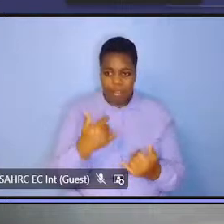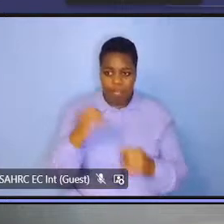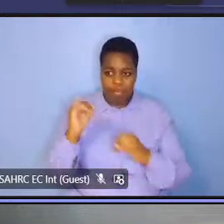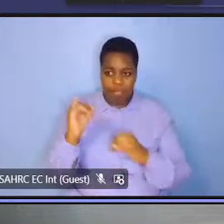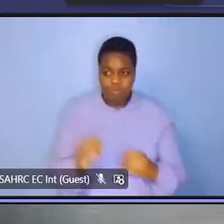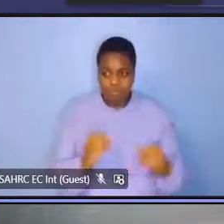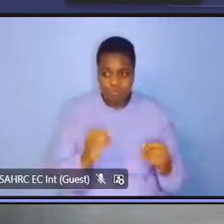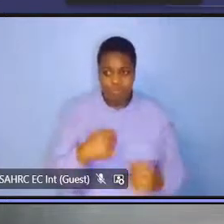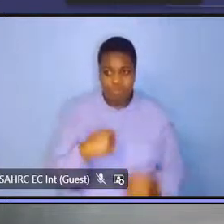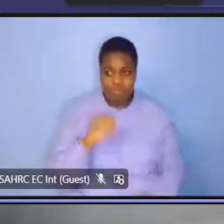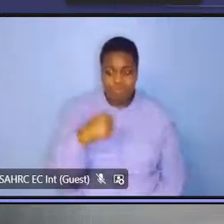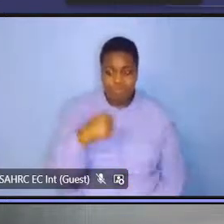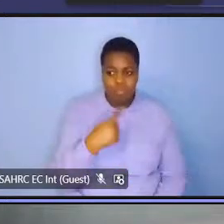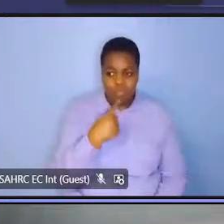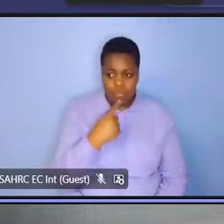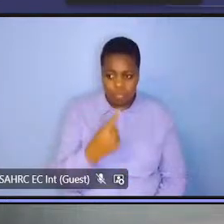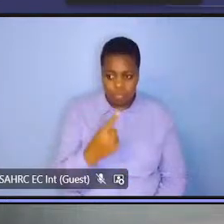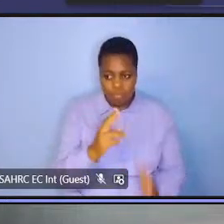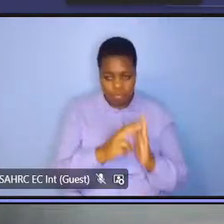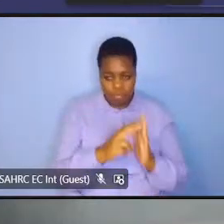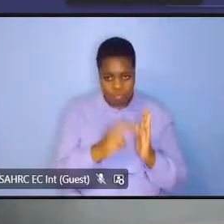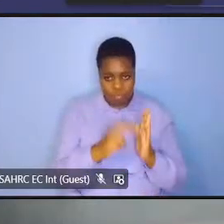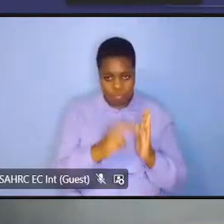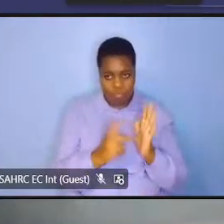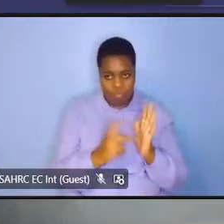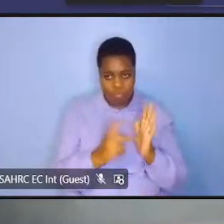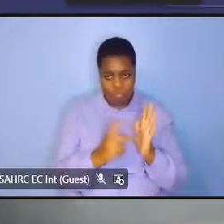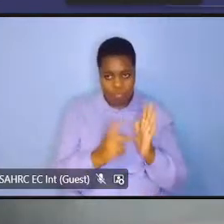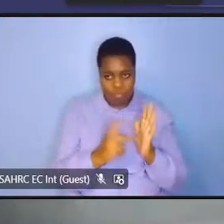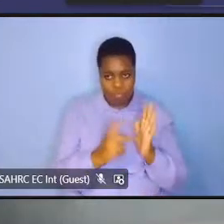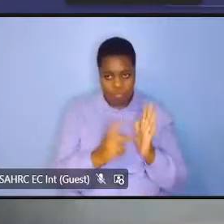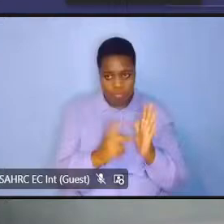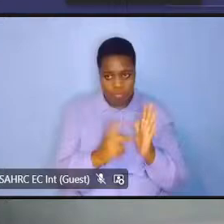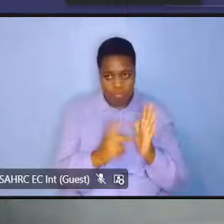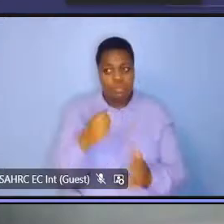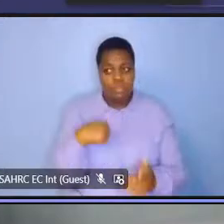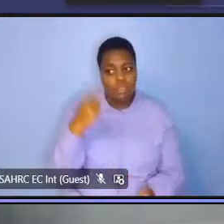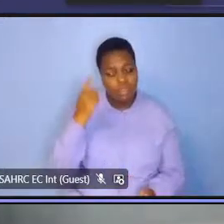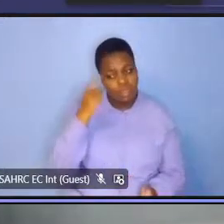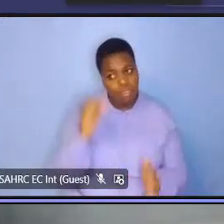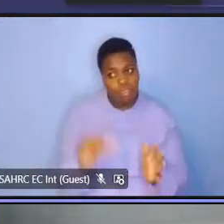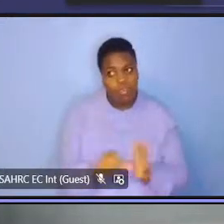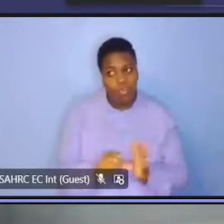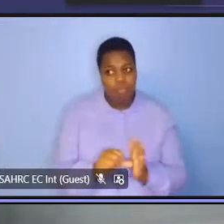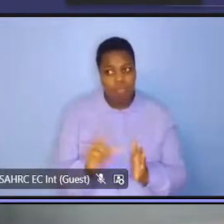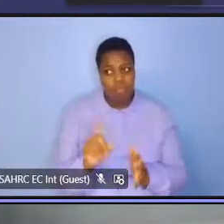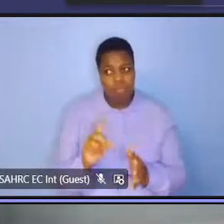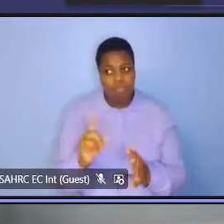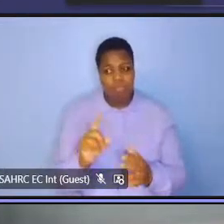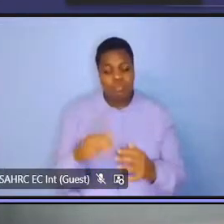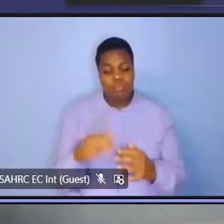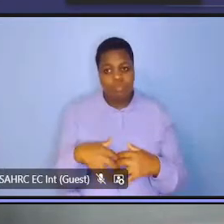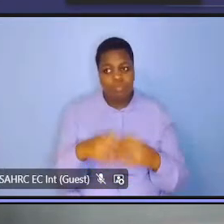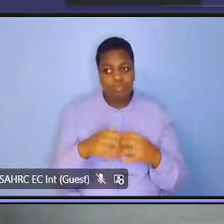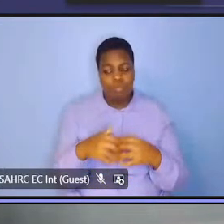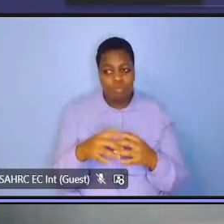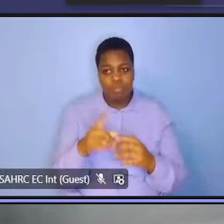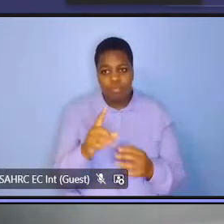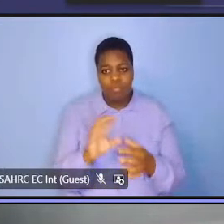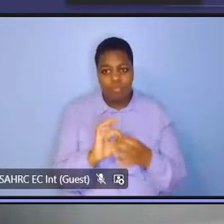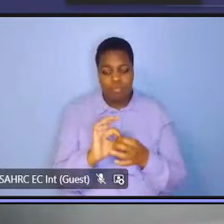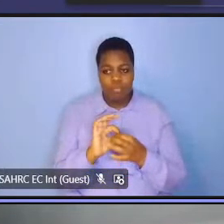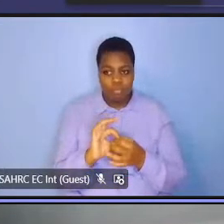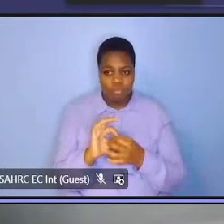let me say that rules and laws are not static. And I think it is important that in establishing relationships such as those in